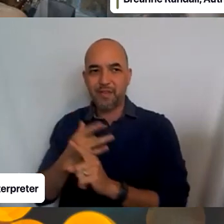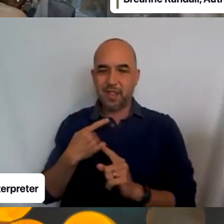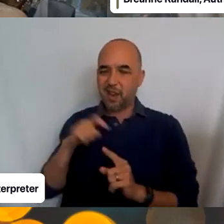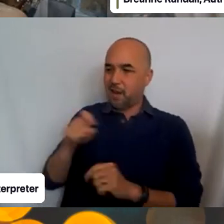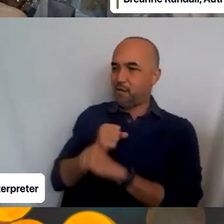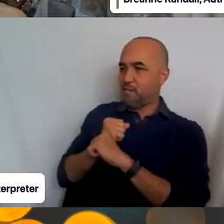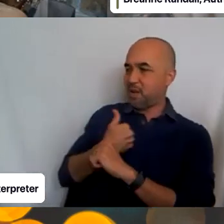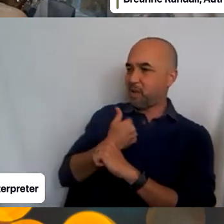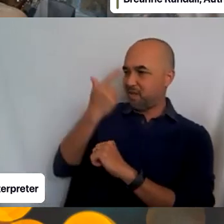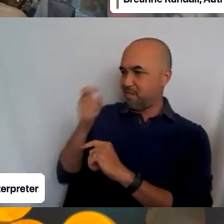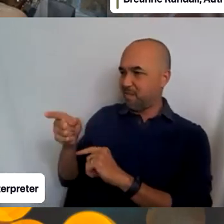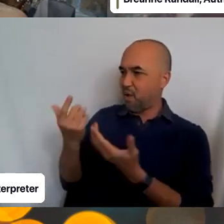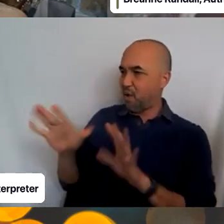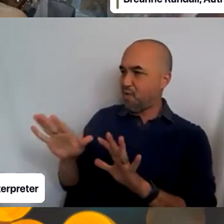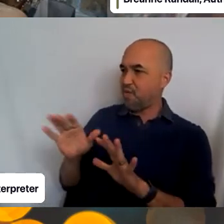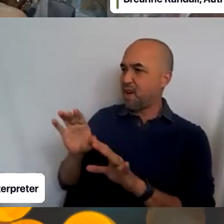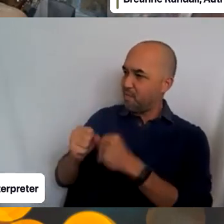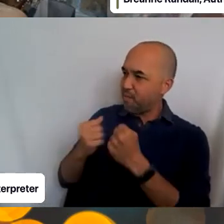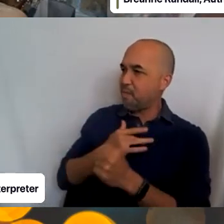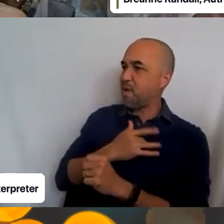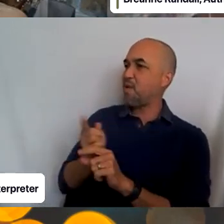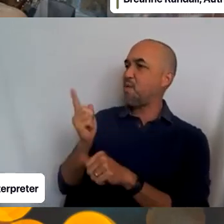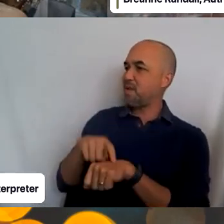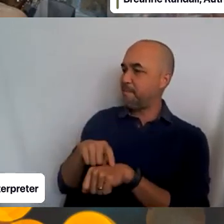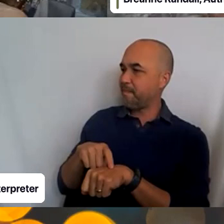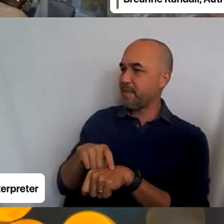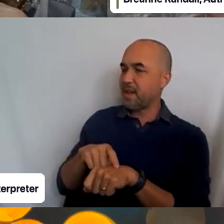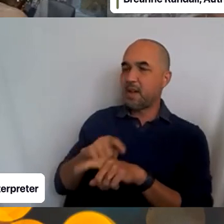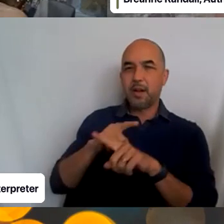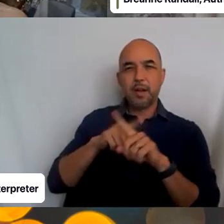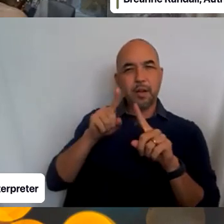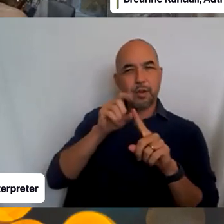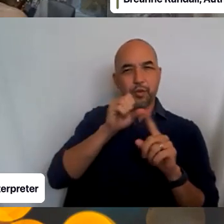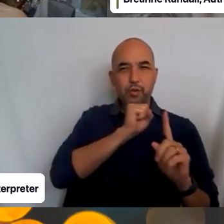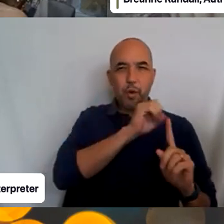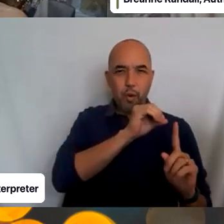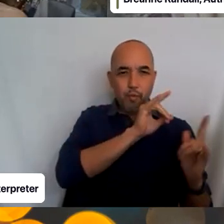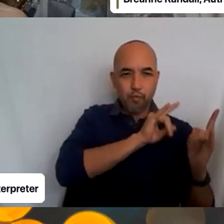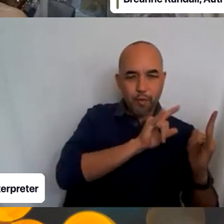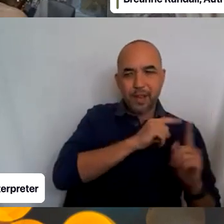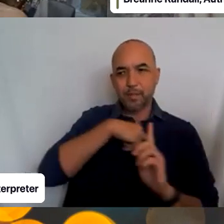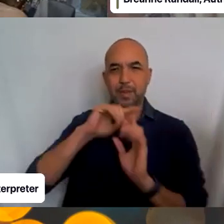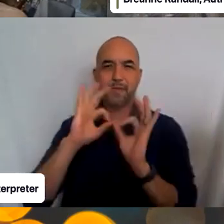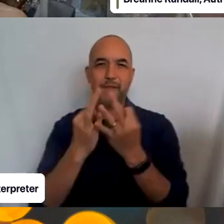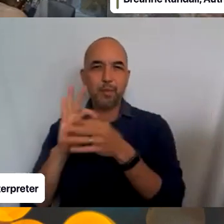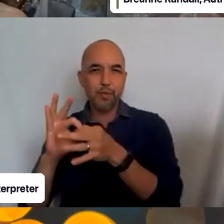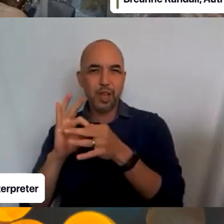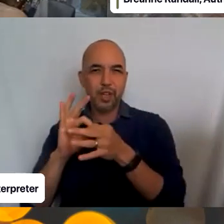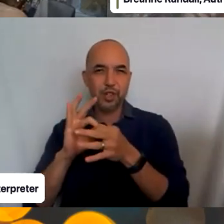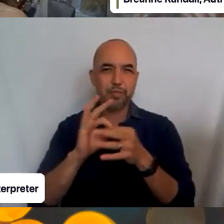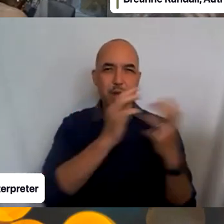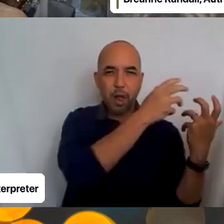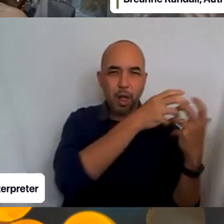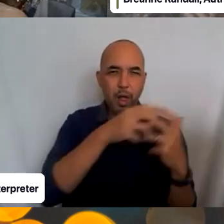already broken it once. And so it's kind of just like all woven together. And then I think, you know, as they find each other